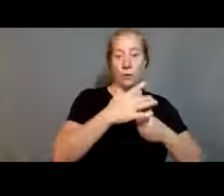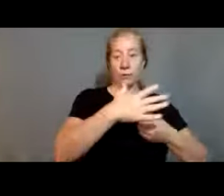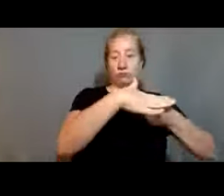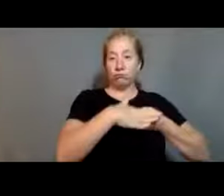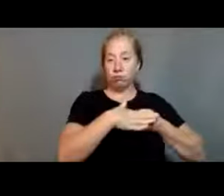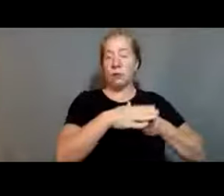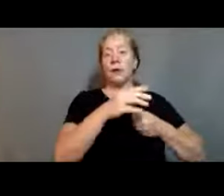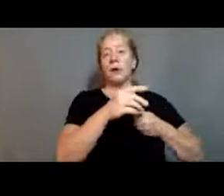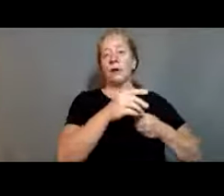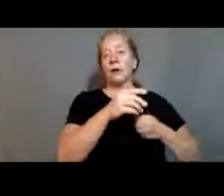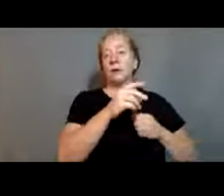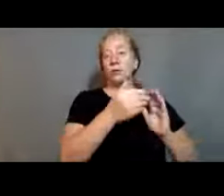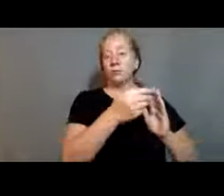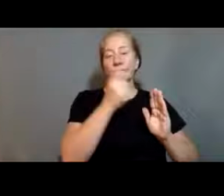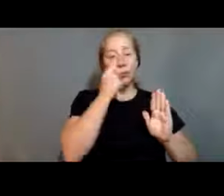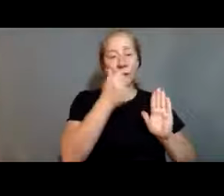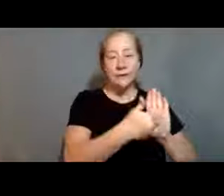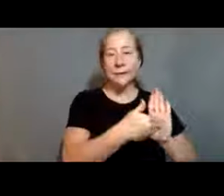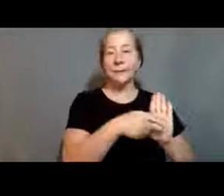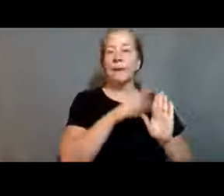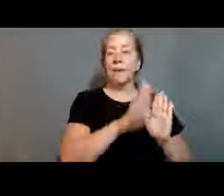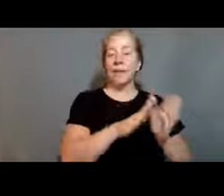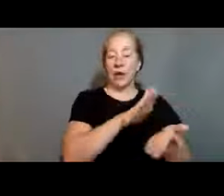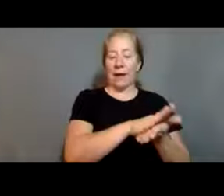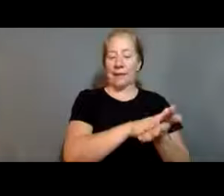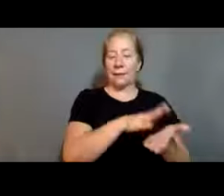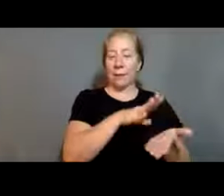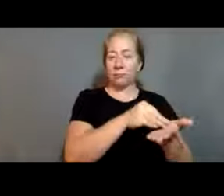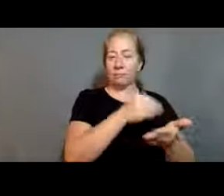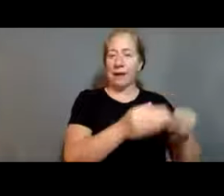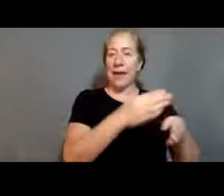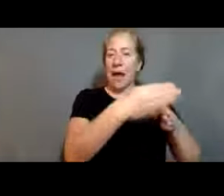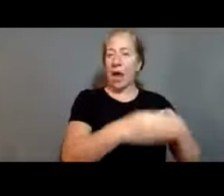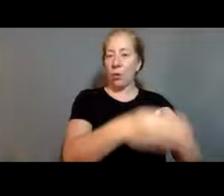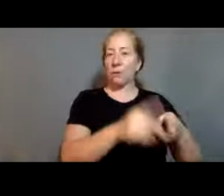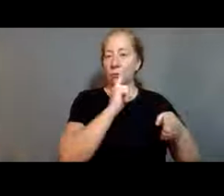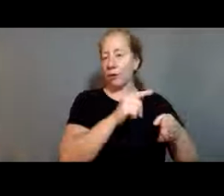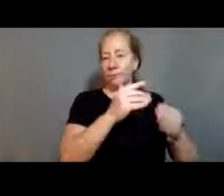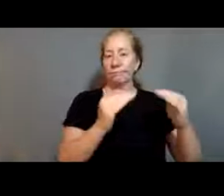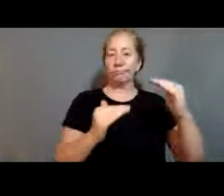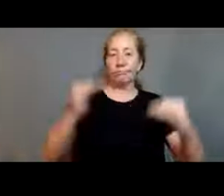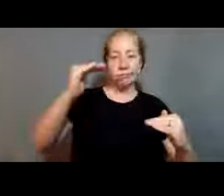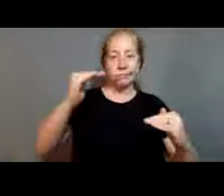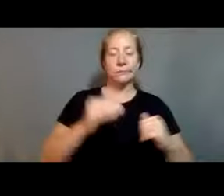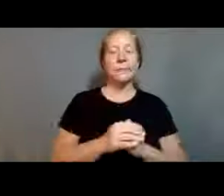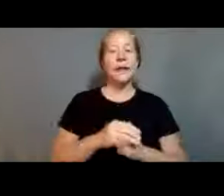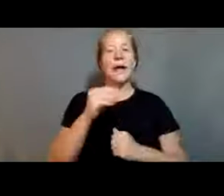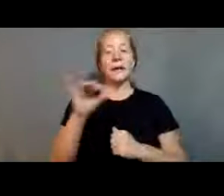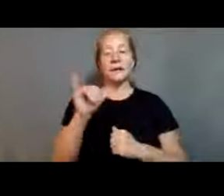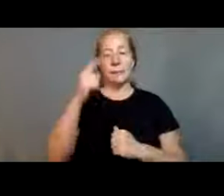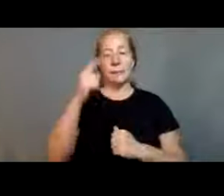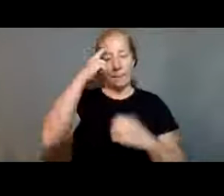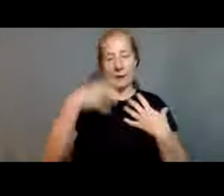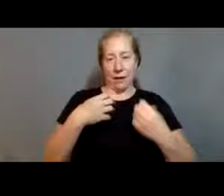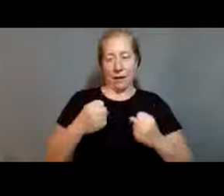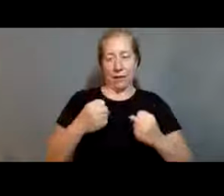some instances had poor academic outcomes. And finally, poor mental health outcomes. Examples